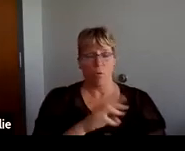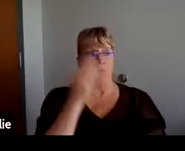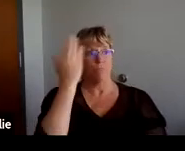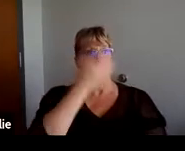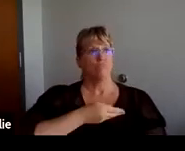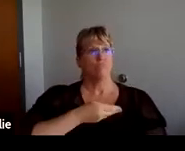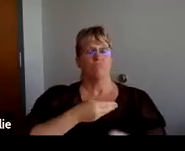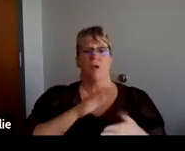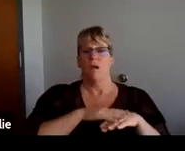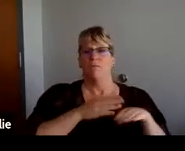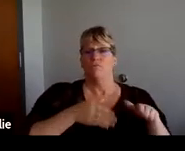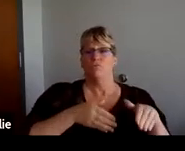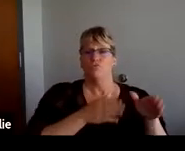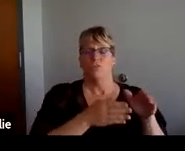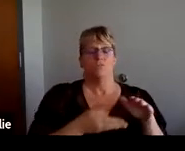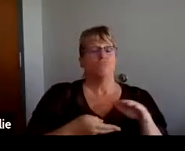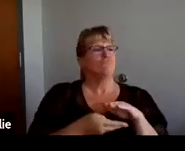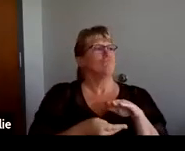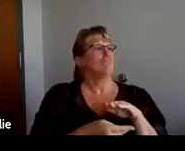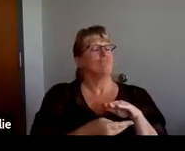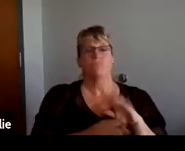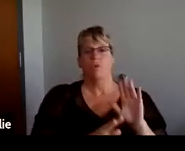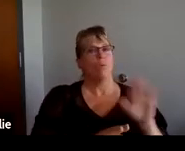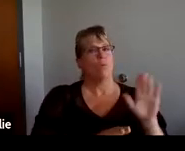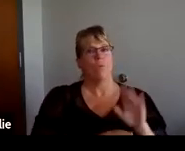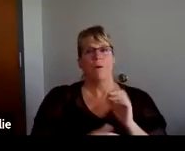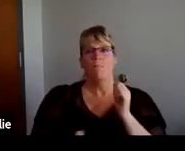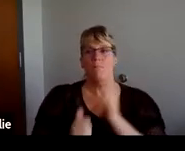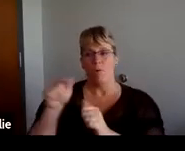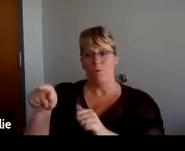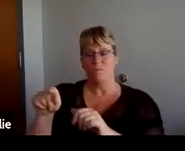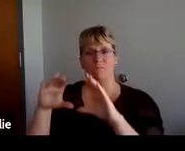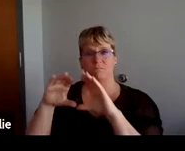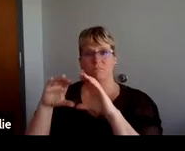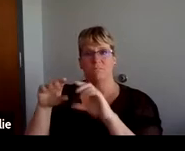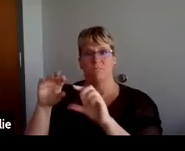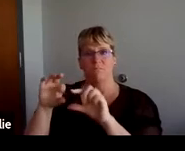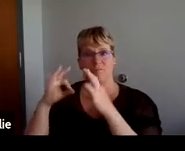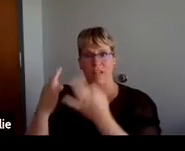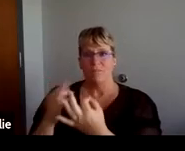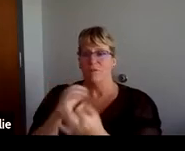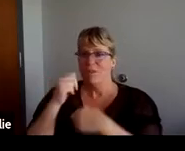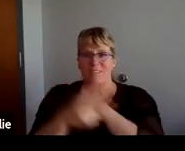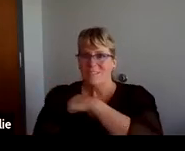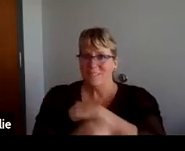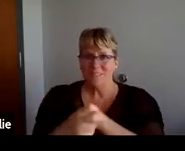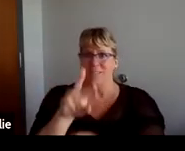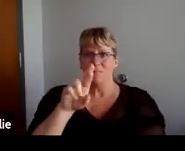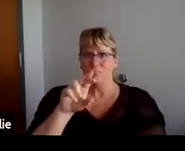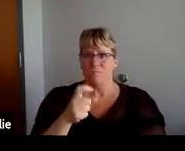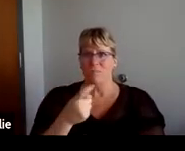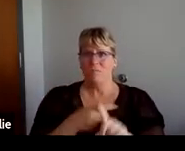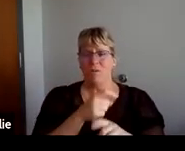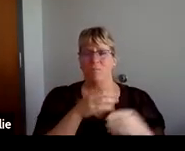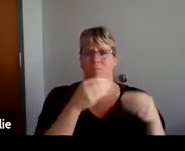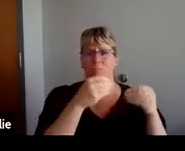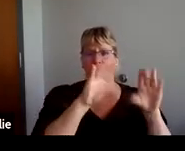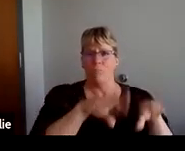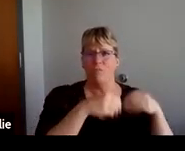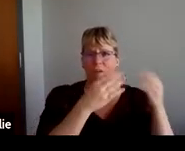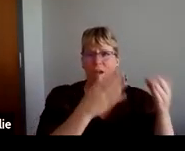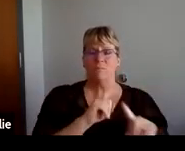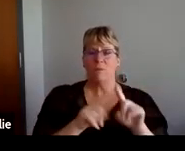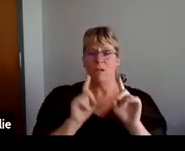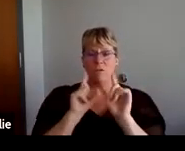on the street. And like I said, many of them are not getting it through stealing prescriptions from providers, but rather going to